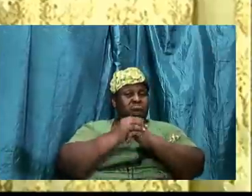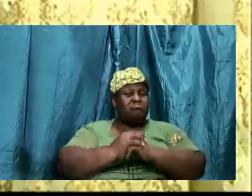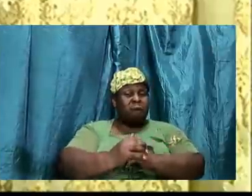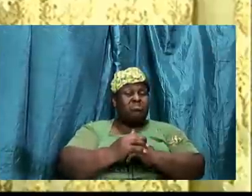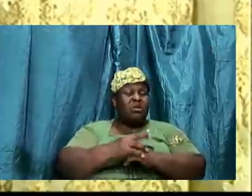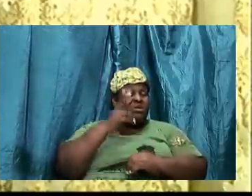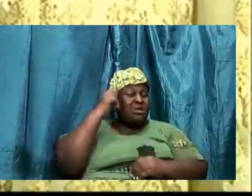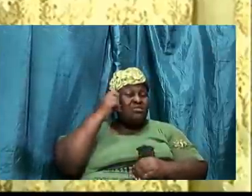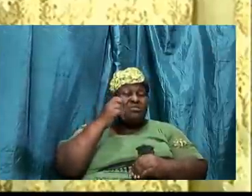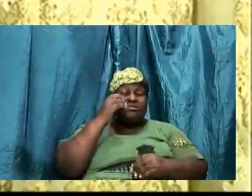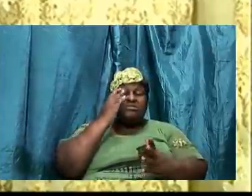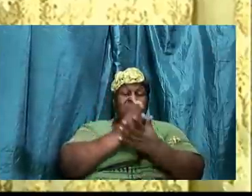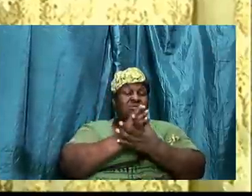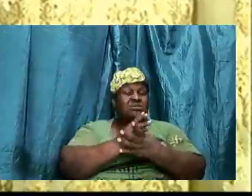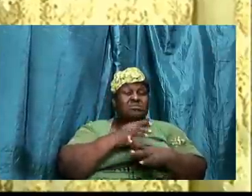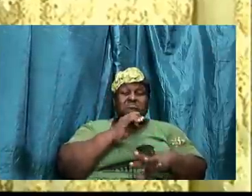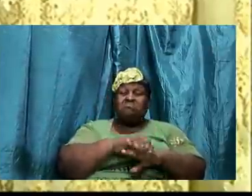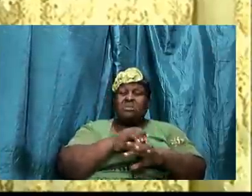up.